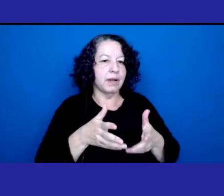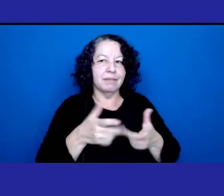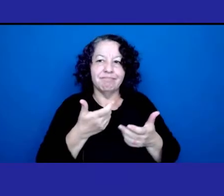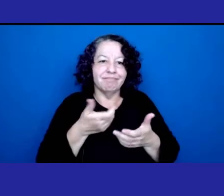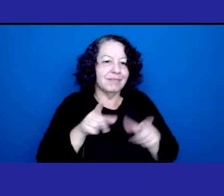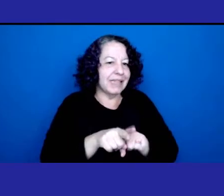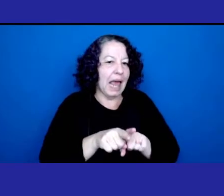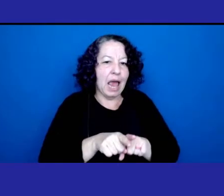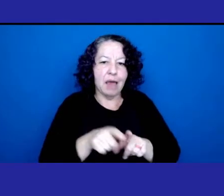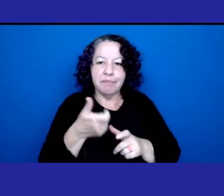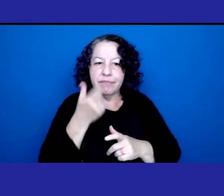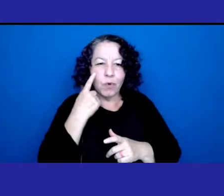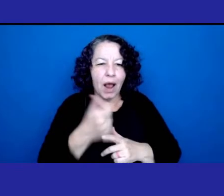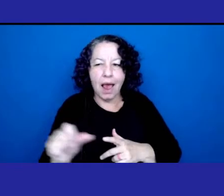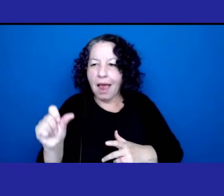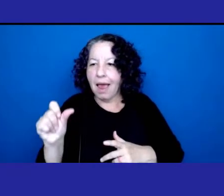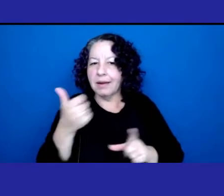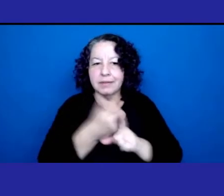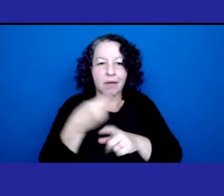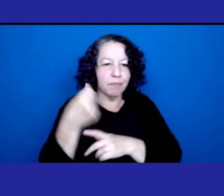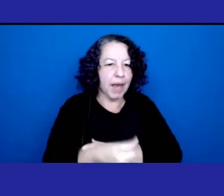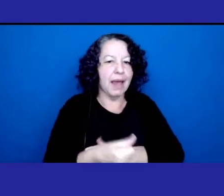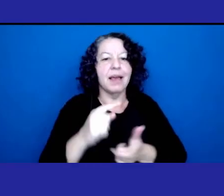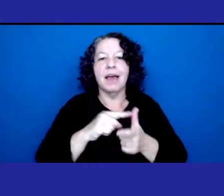out the door for us.